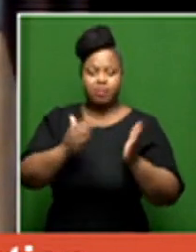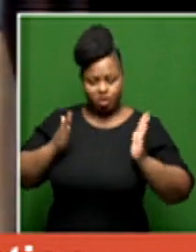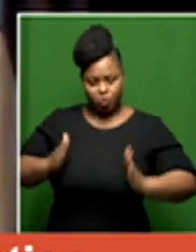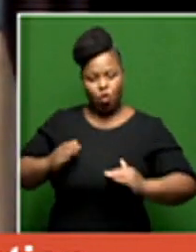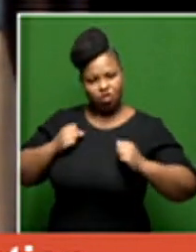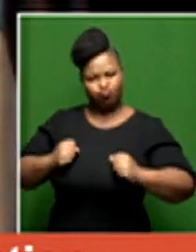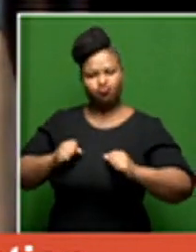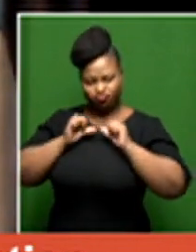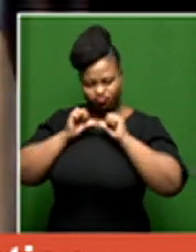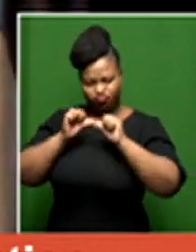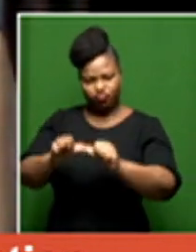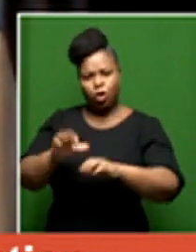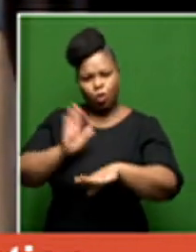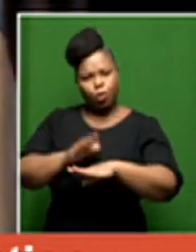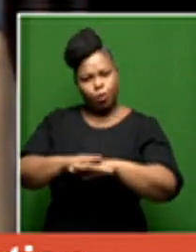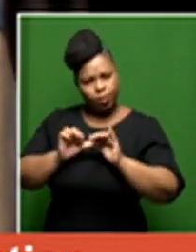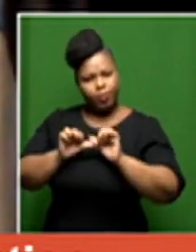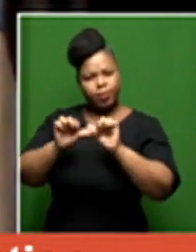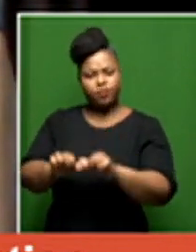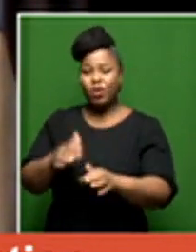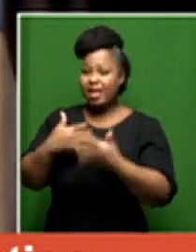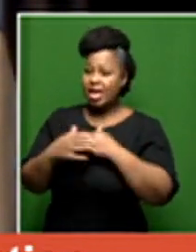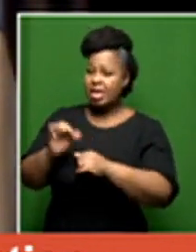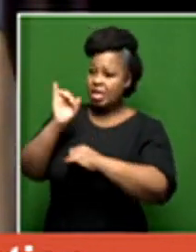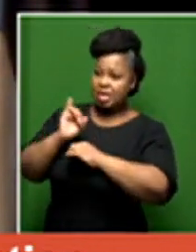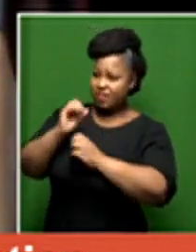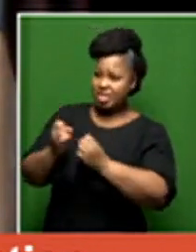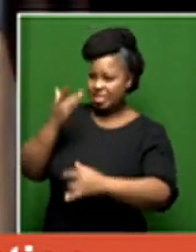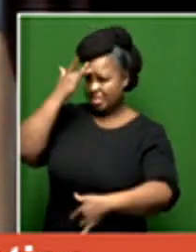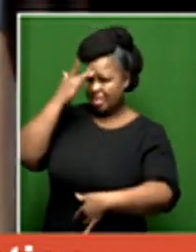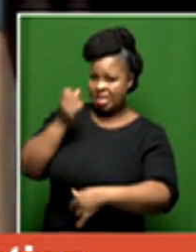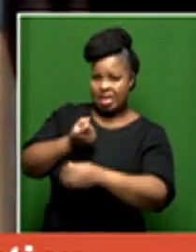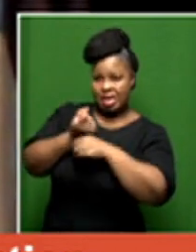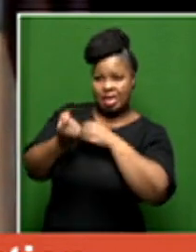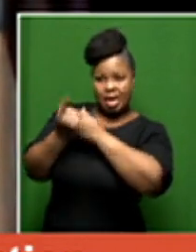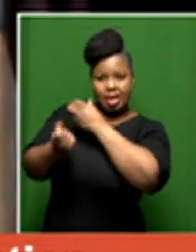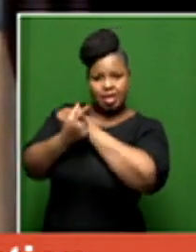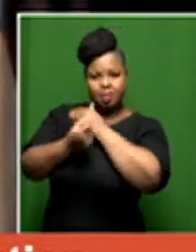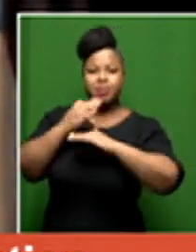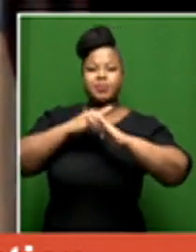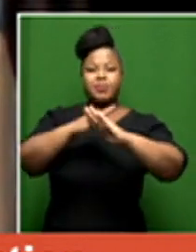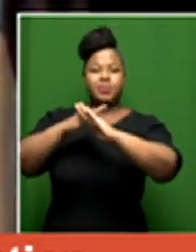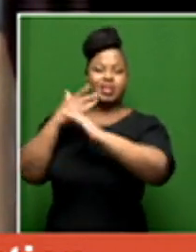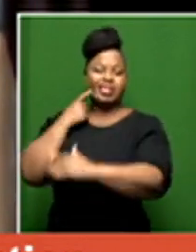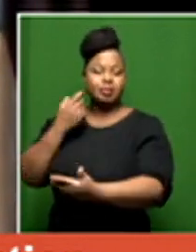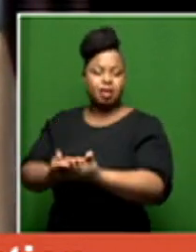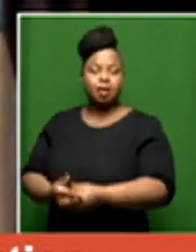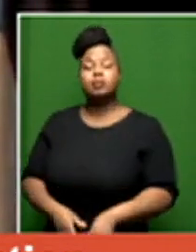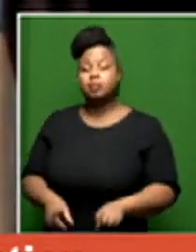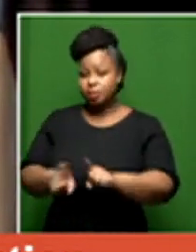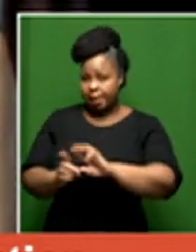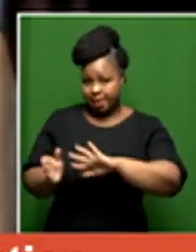being built and being strong to fight against the infections. And as you are saying, when you look at